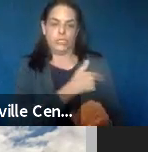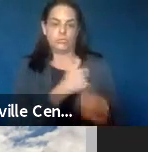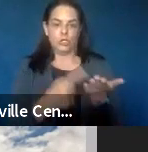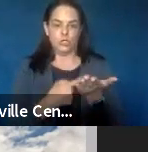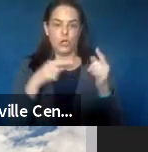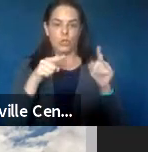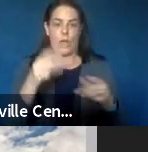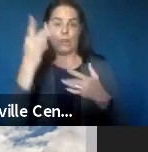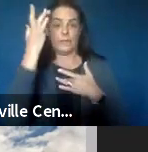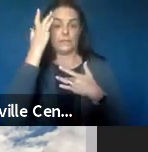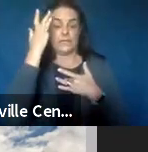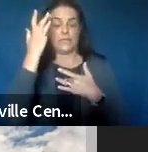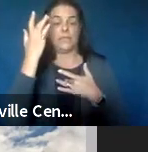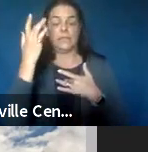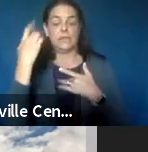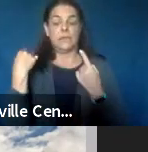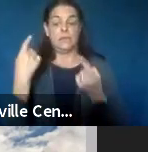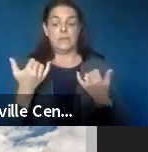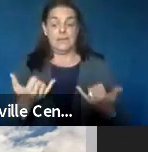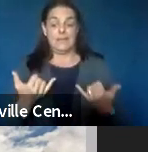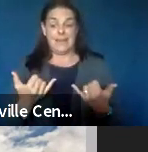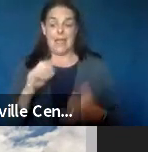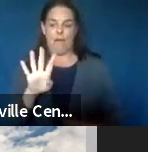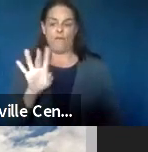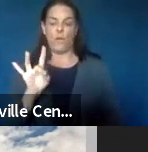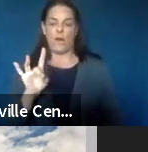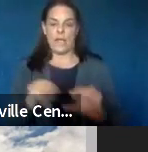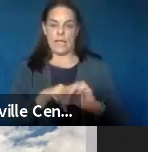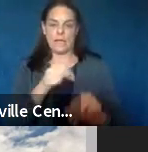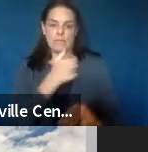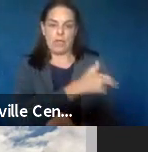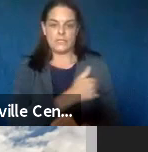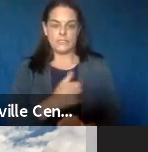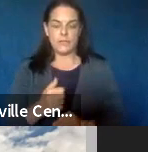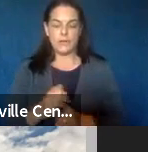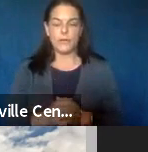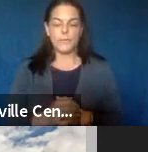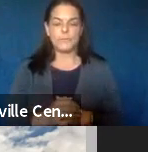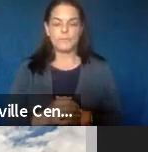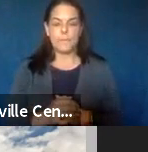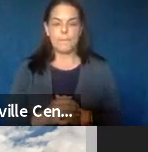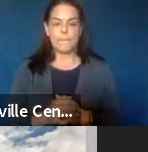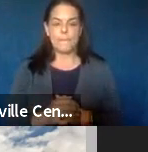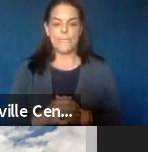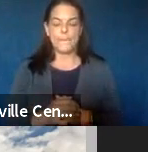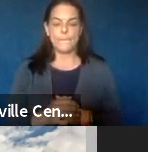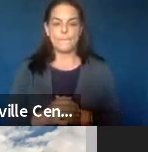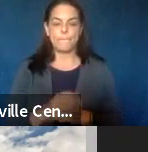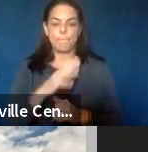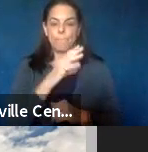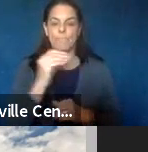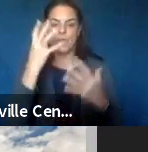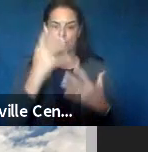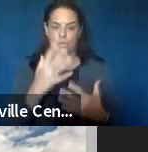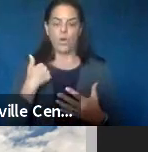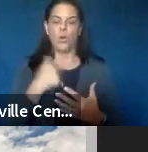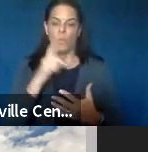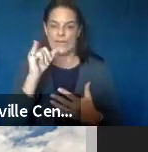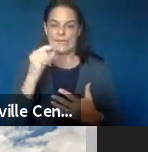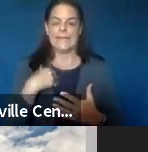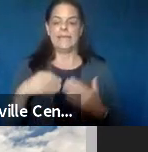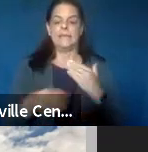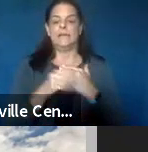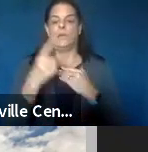point in their illness. Currently, 48 Knox County residents are hospitalized. And unfortunately, we did have another death